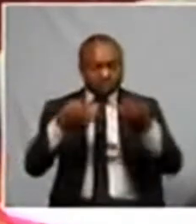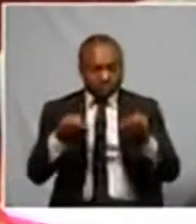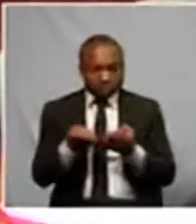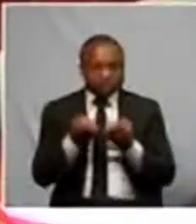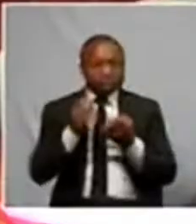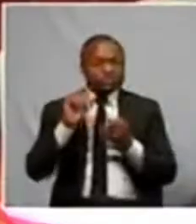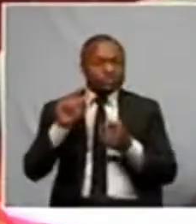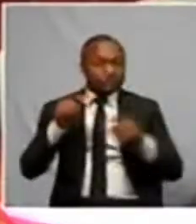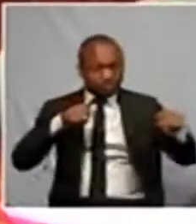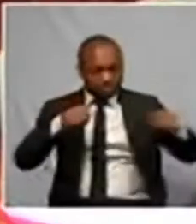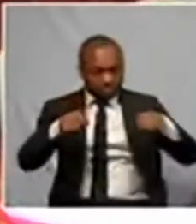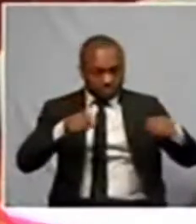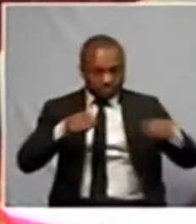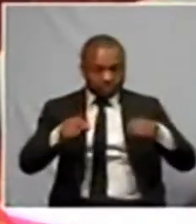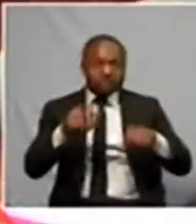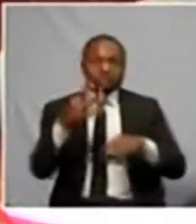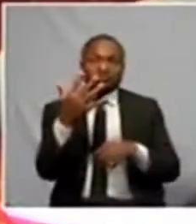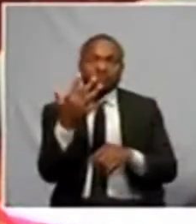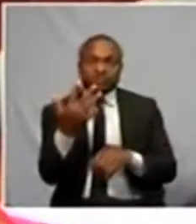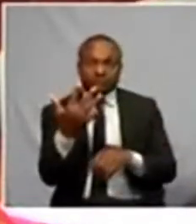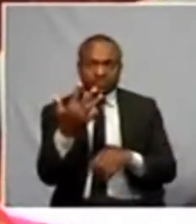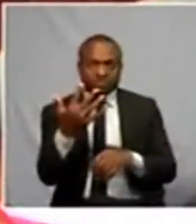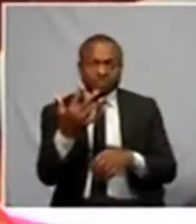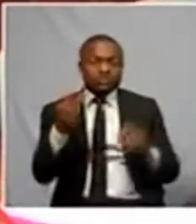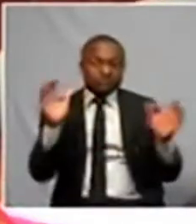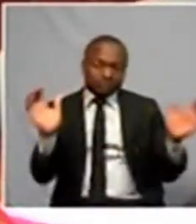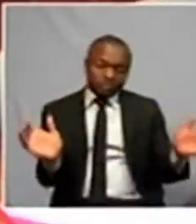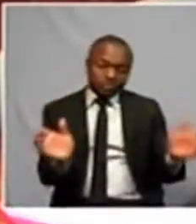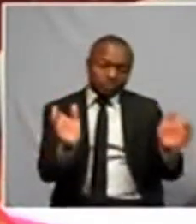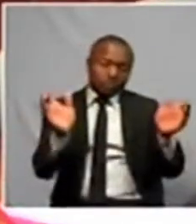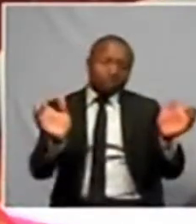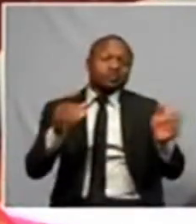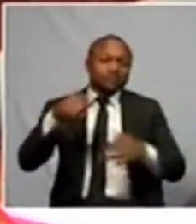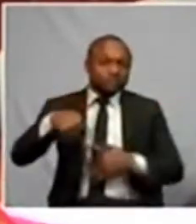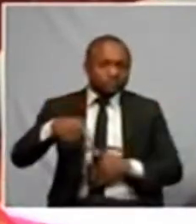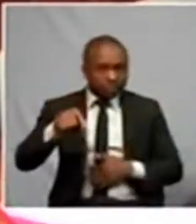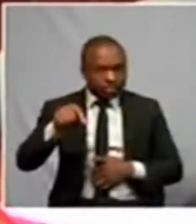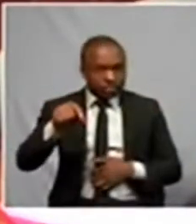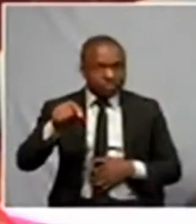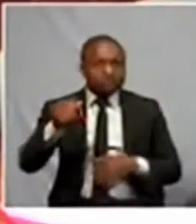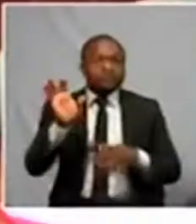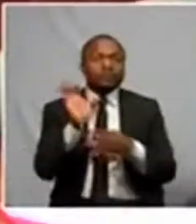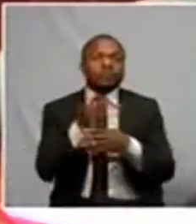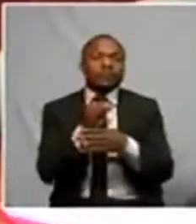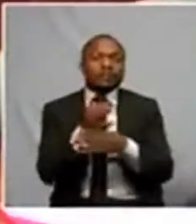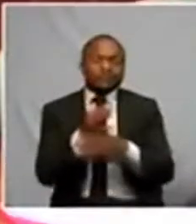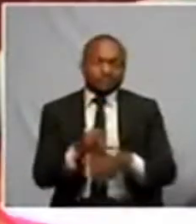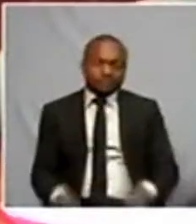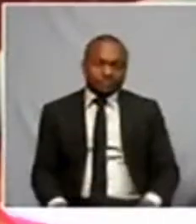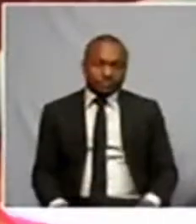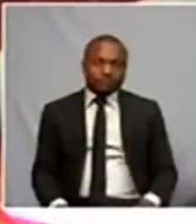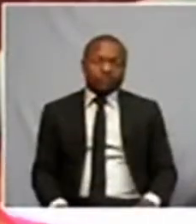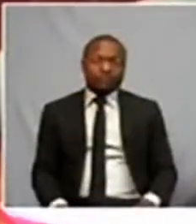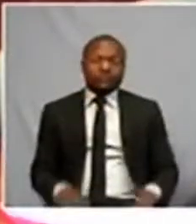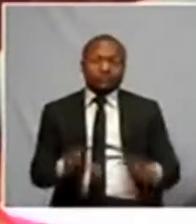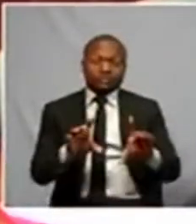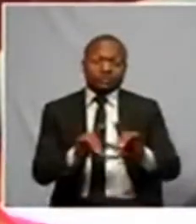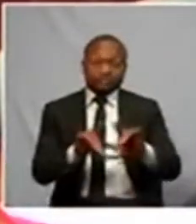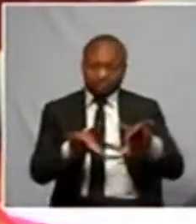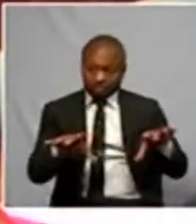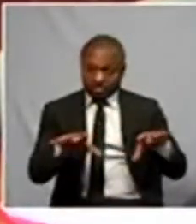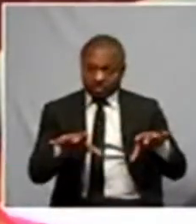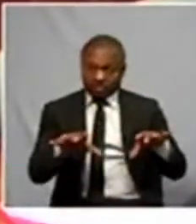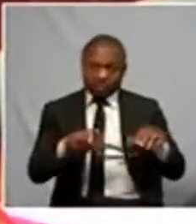governance. Number 5, promotion of sustainable inland fisheries. Though landlocked, Zambia